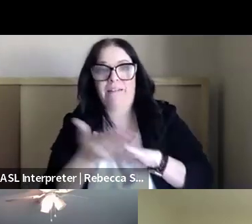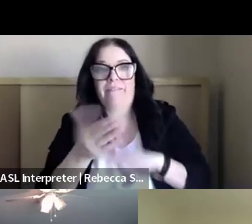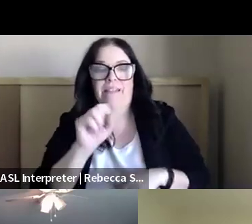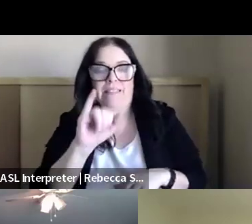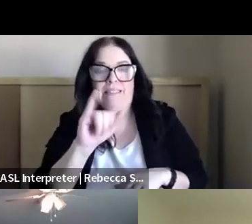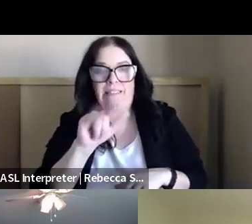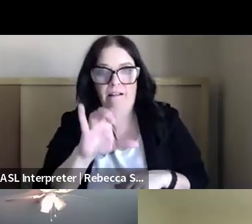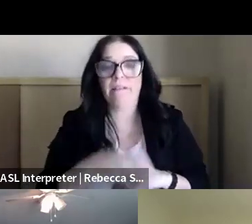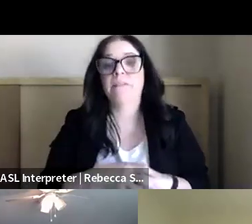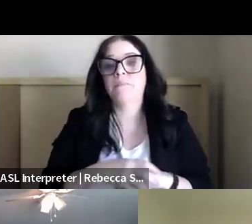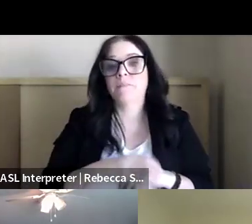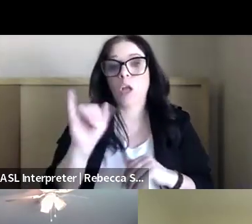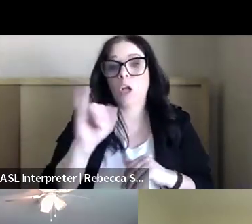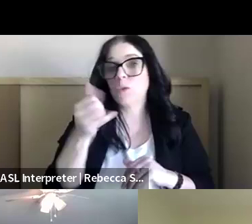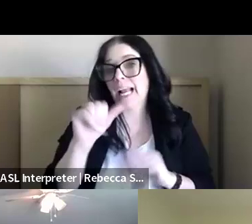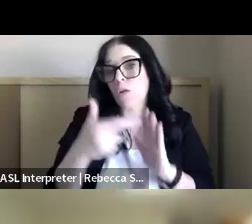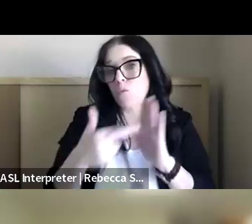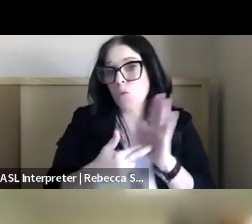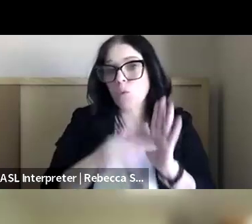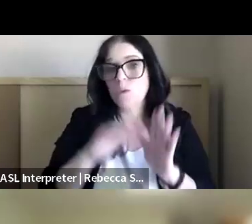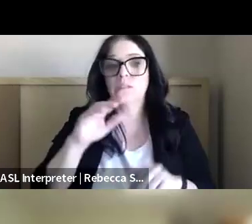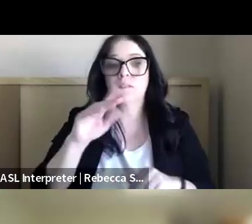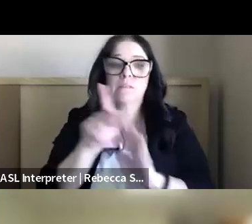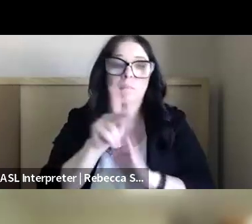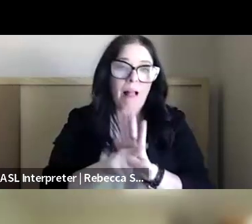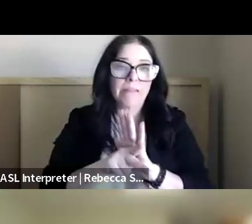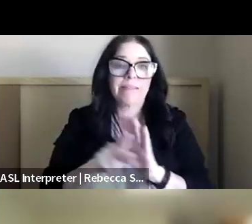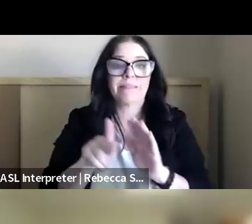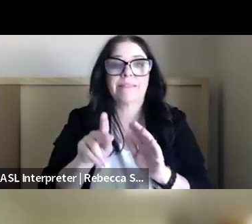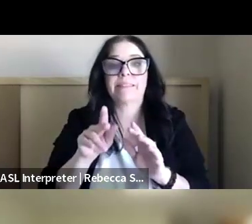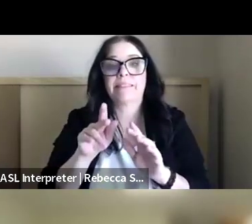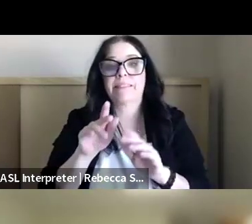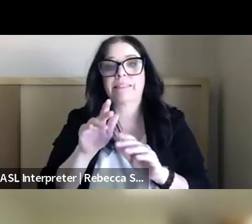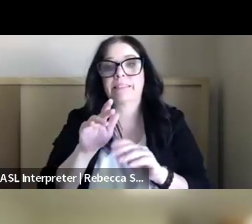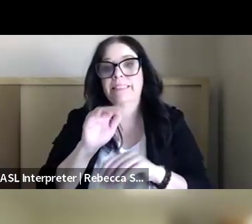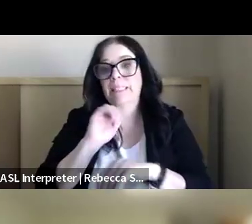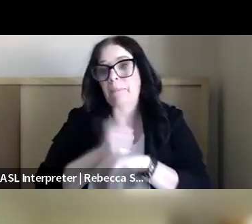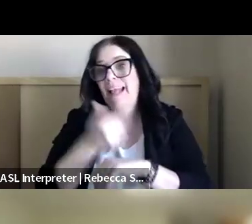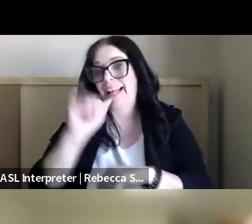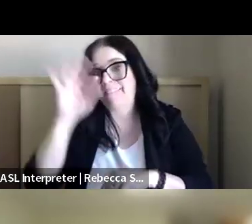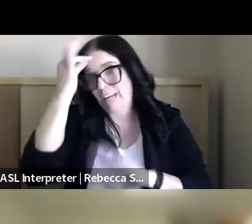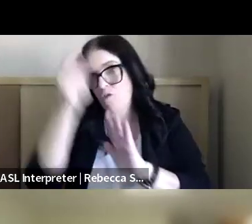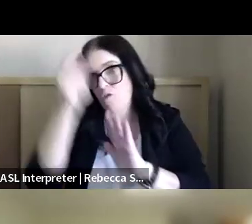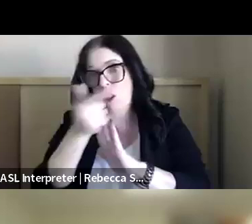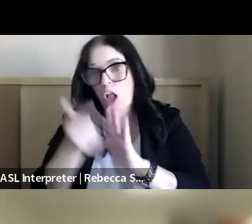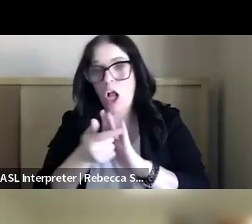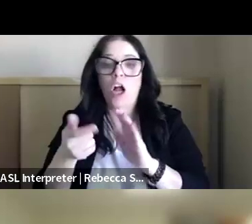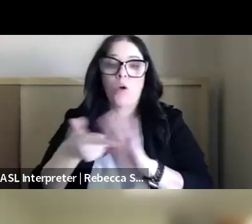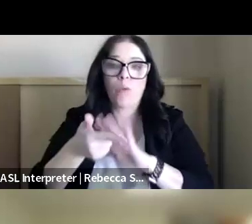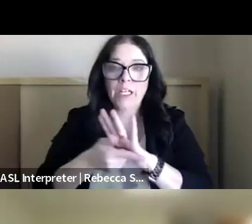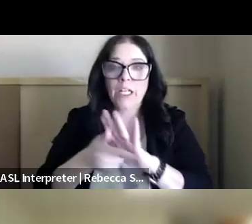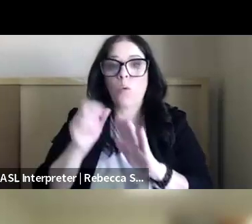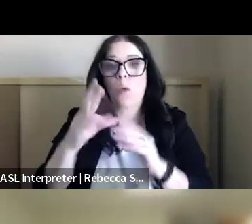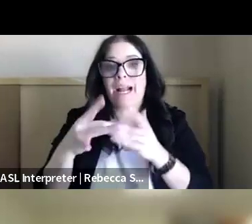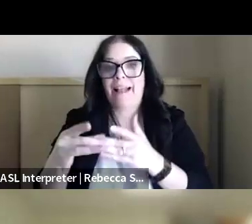or policies implementing any federal law, regulation, or guideline that is beyond what would be required